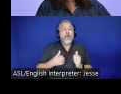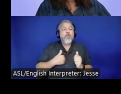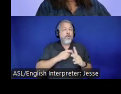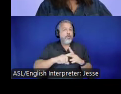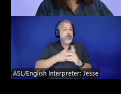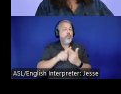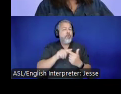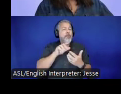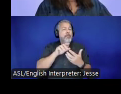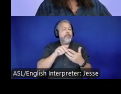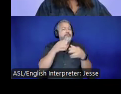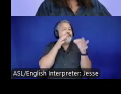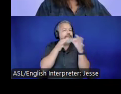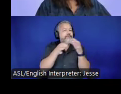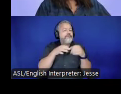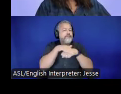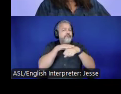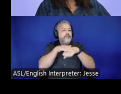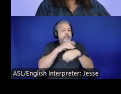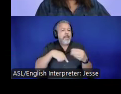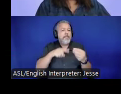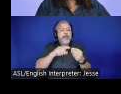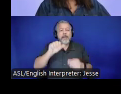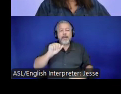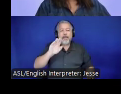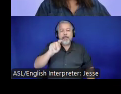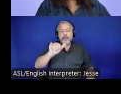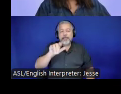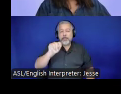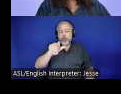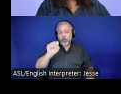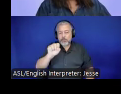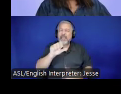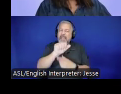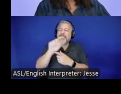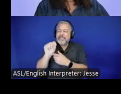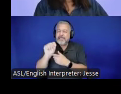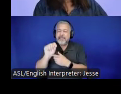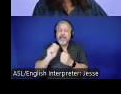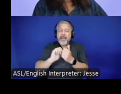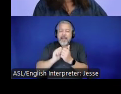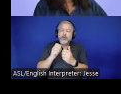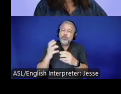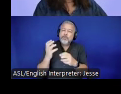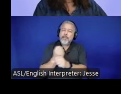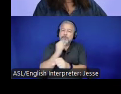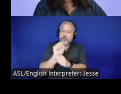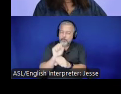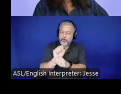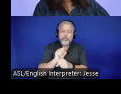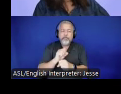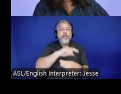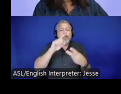of ability tools with myself, AT for obtaining employment. Then we're going to hear